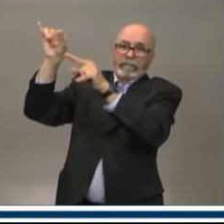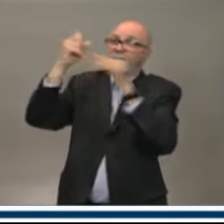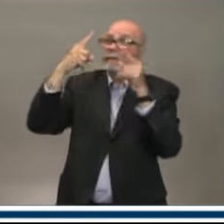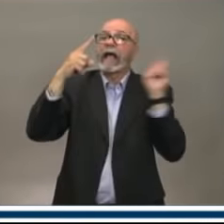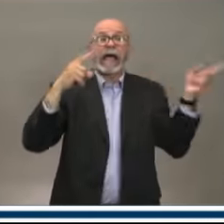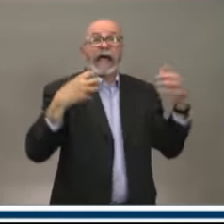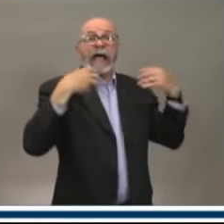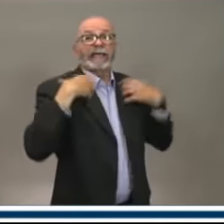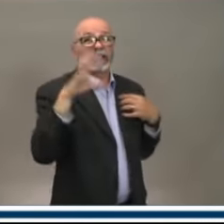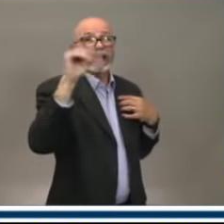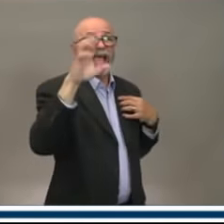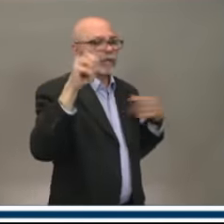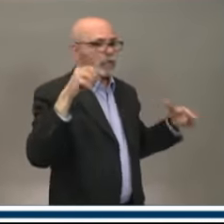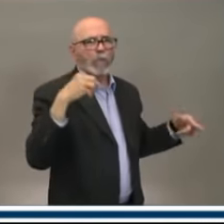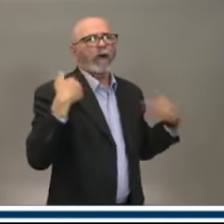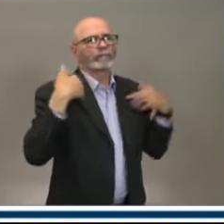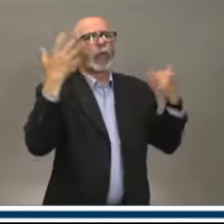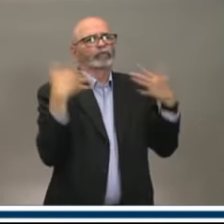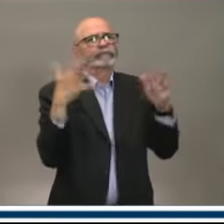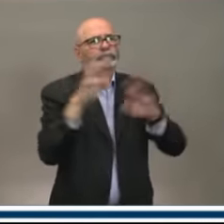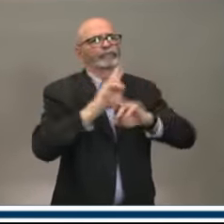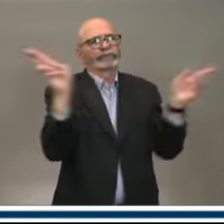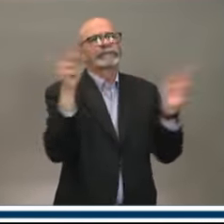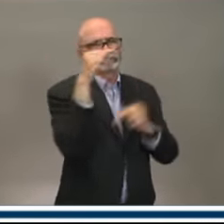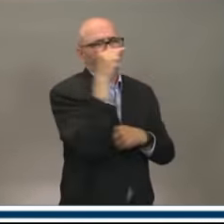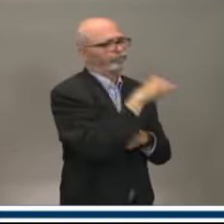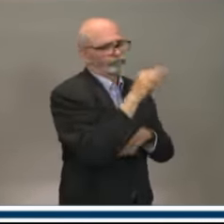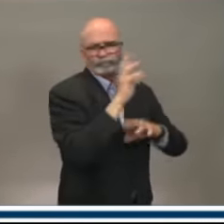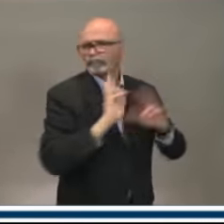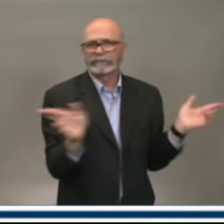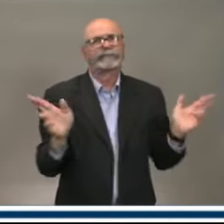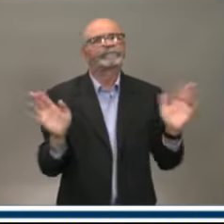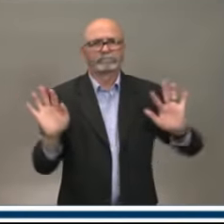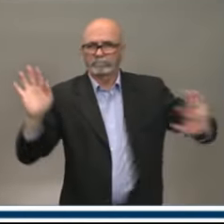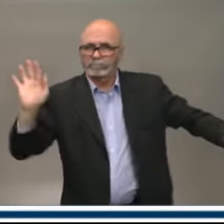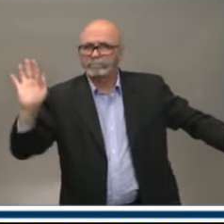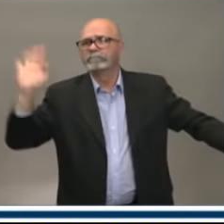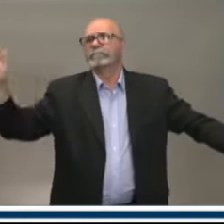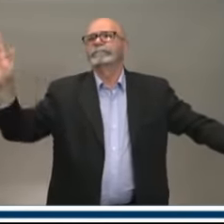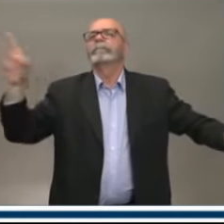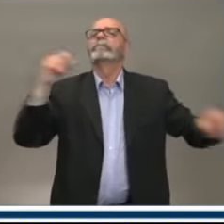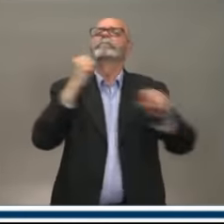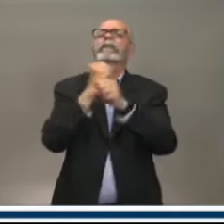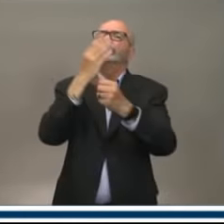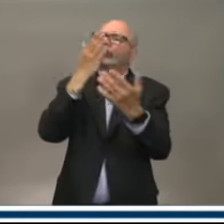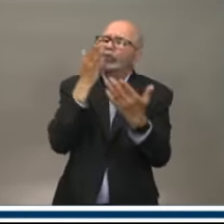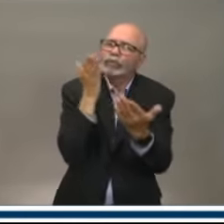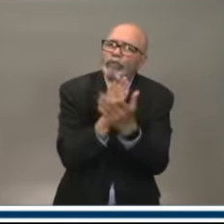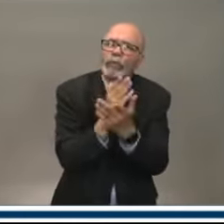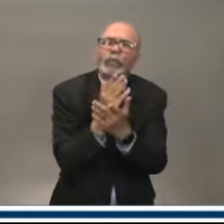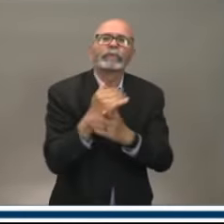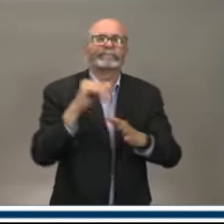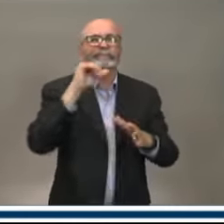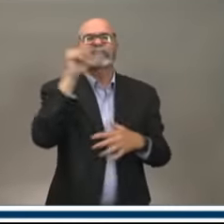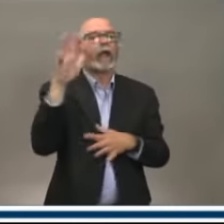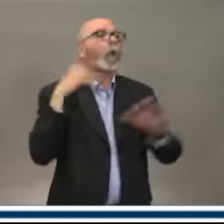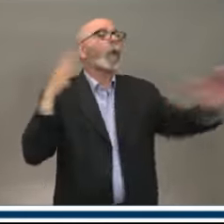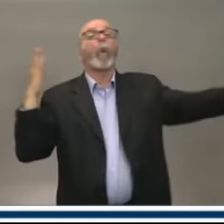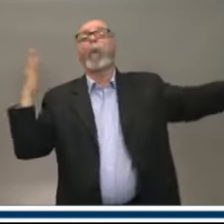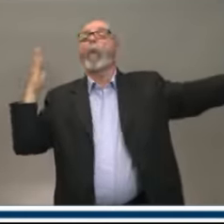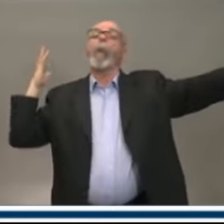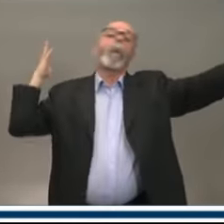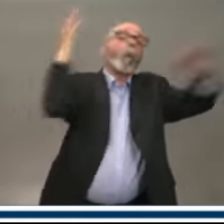of some level of COVID-19 disease, we have to make sure that we don't one of the key objectives